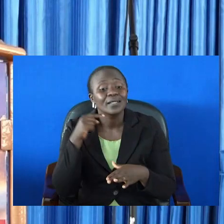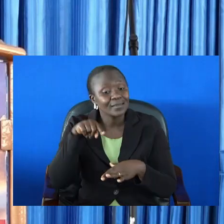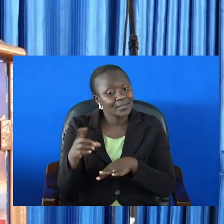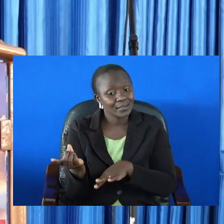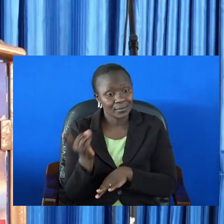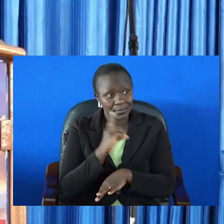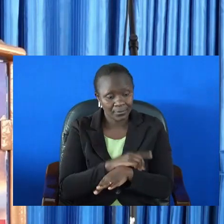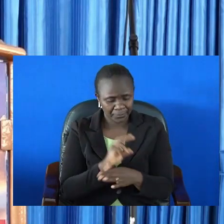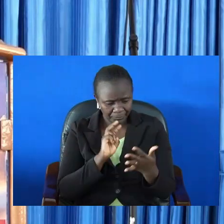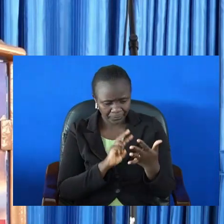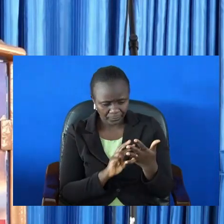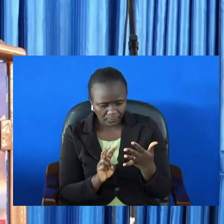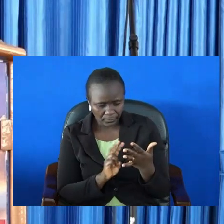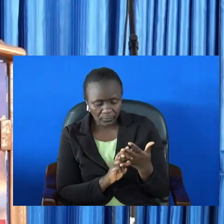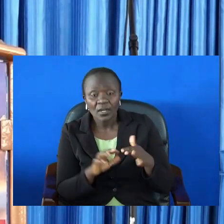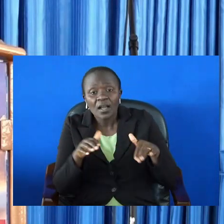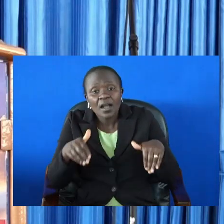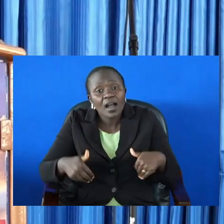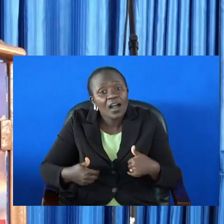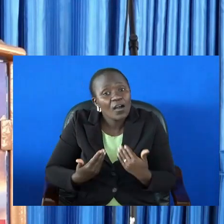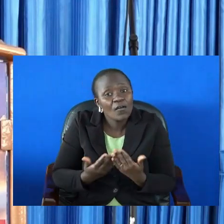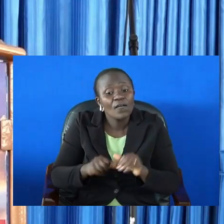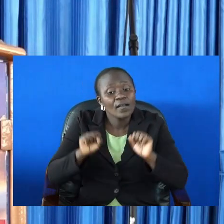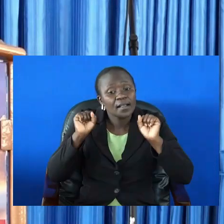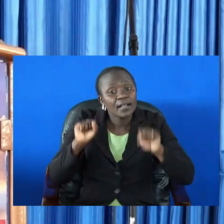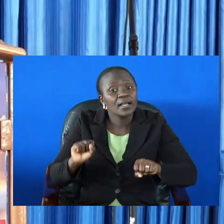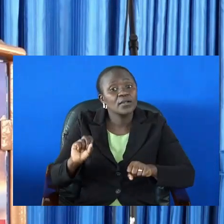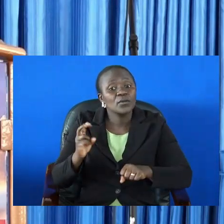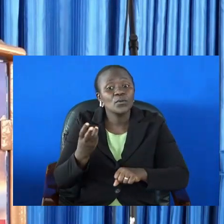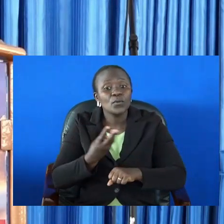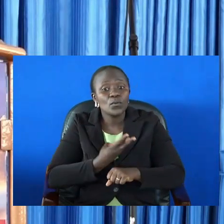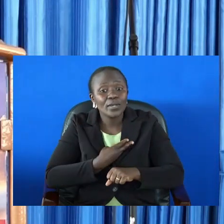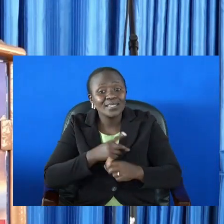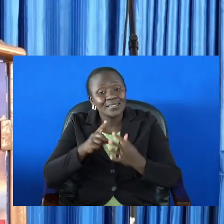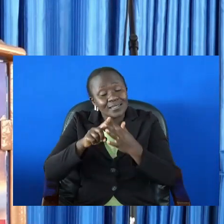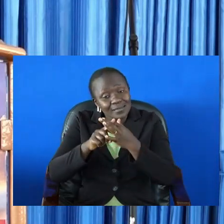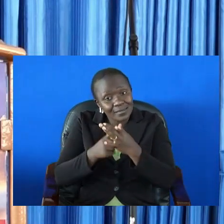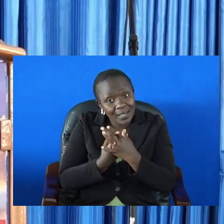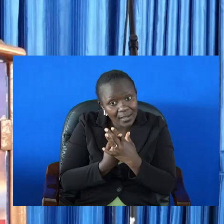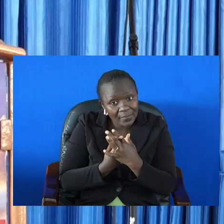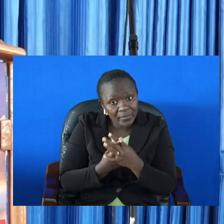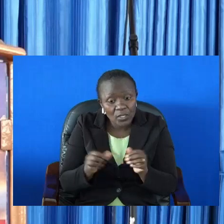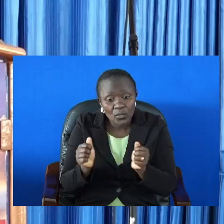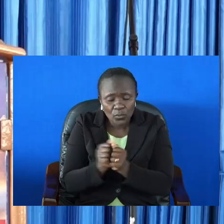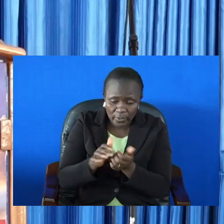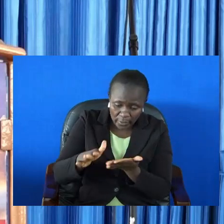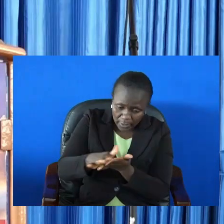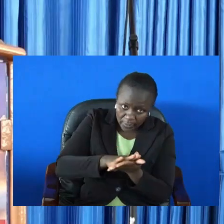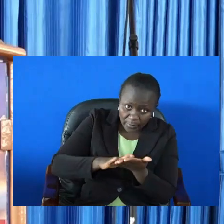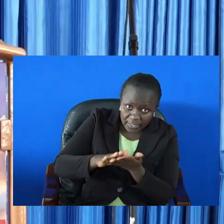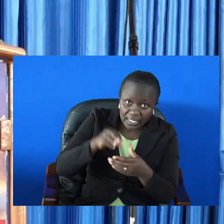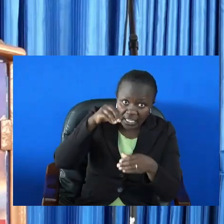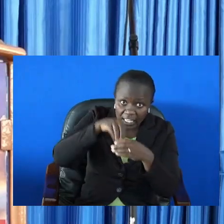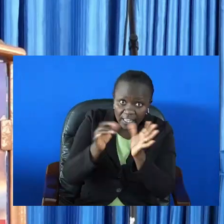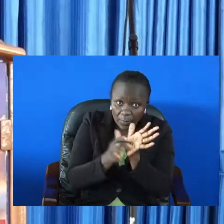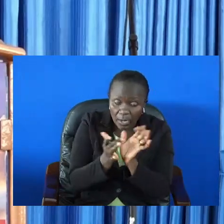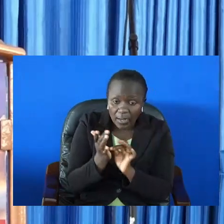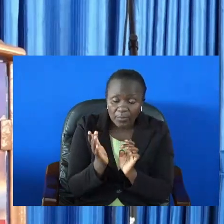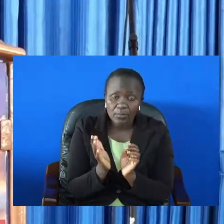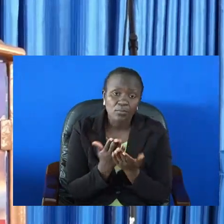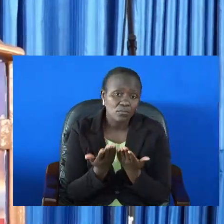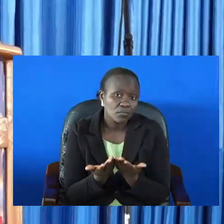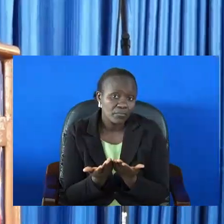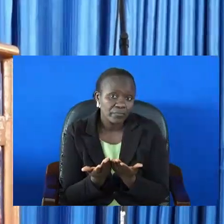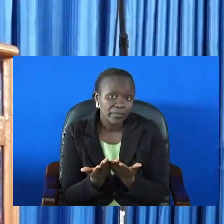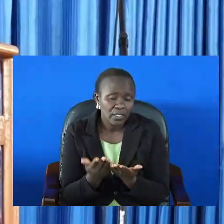look unto how can we begin with the basics in the Bible. To begin with